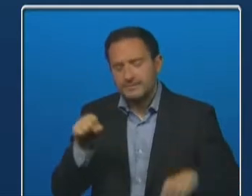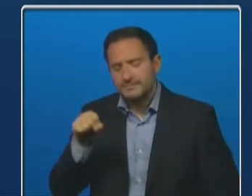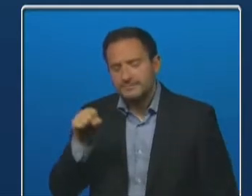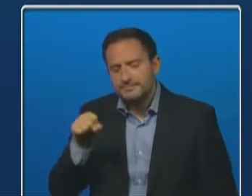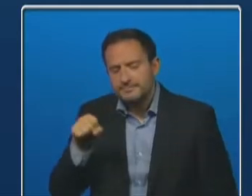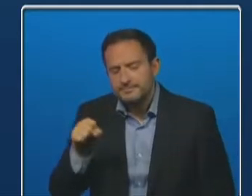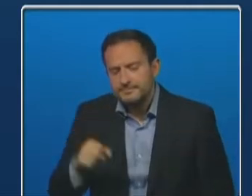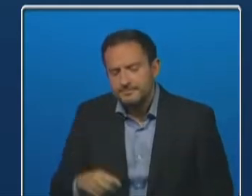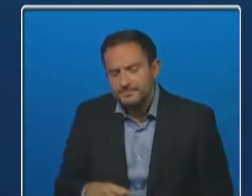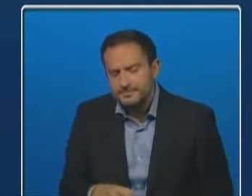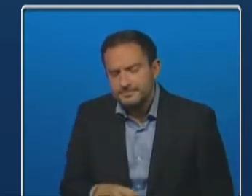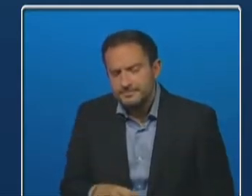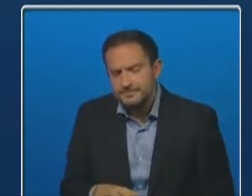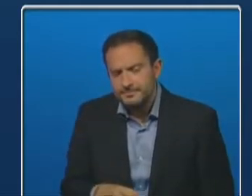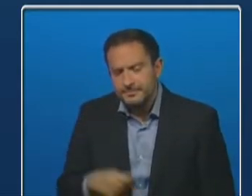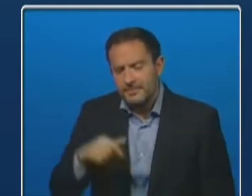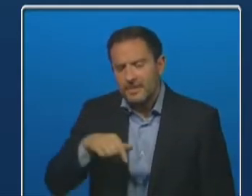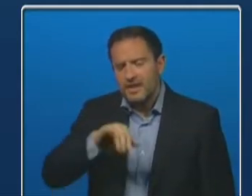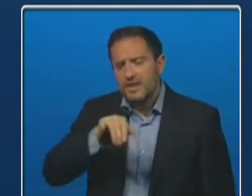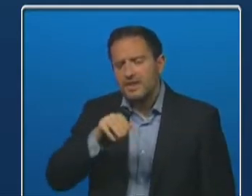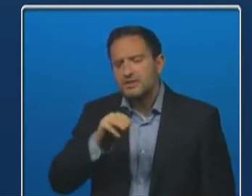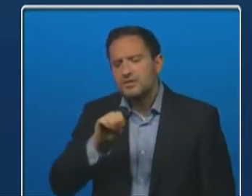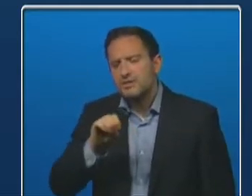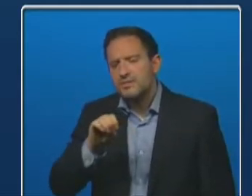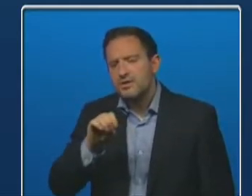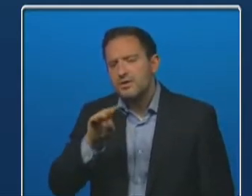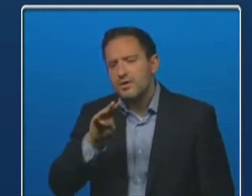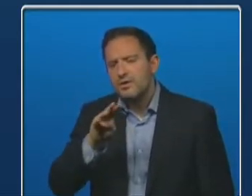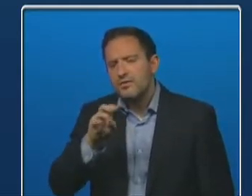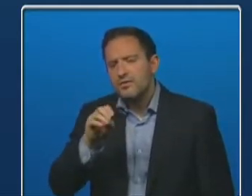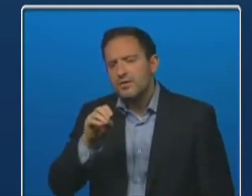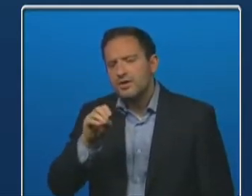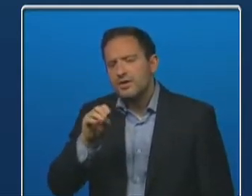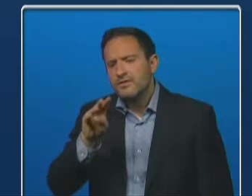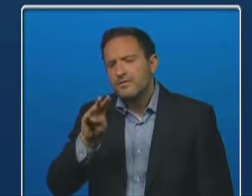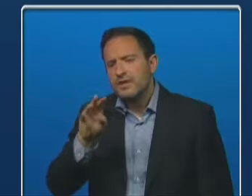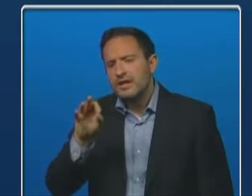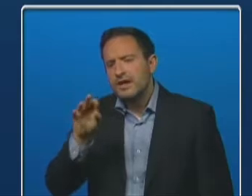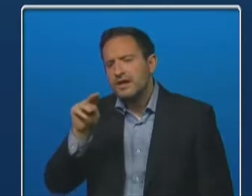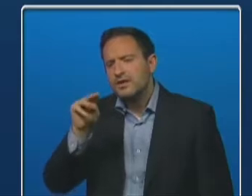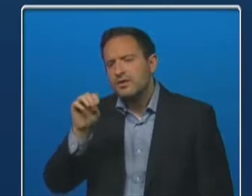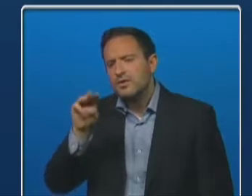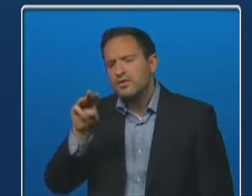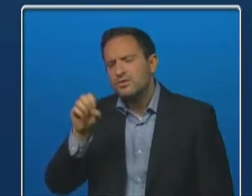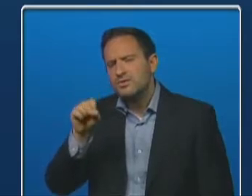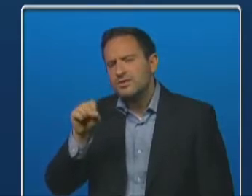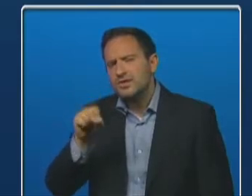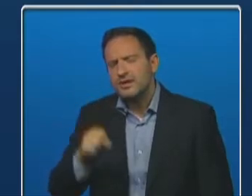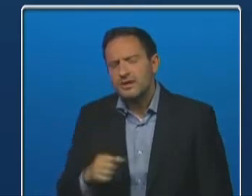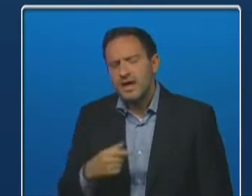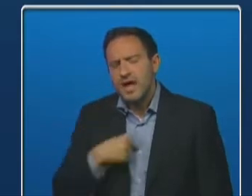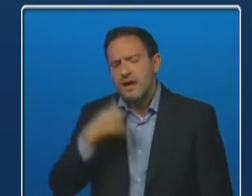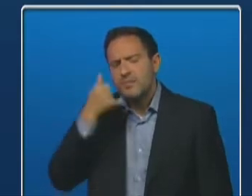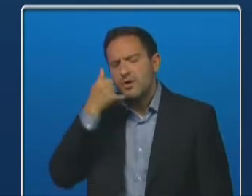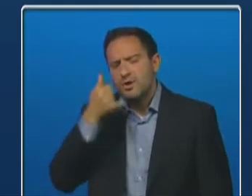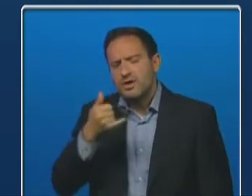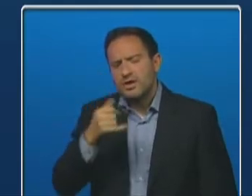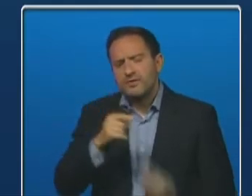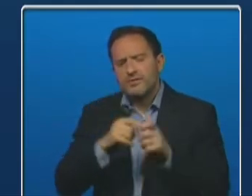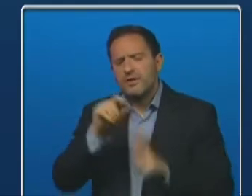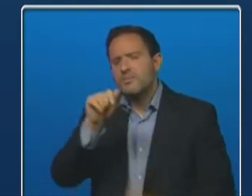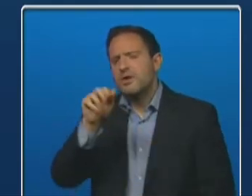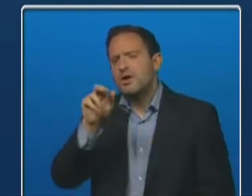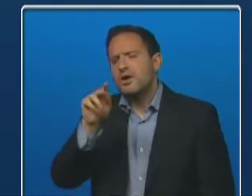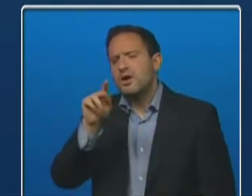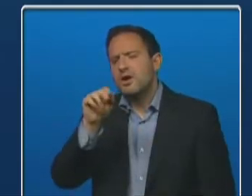clear. Hi there. This is Jamie Weiss with 4029 News. I'm not sure if you can answer the specifics. I'm calling about Arkansas and